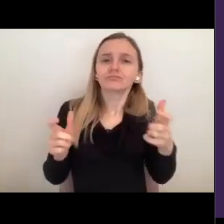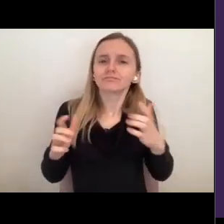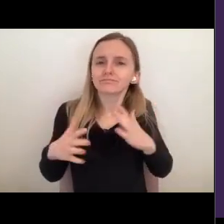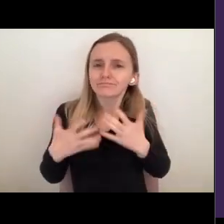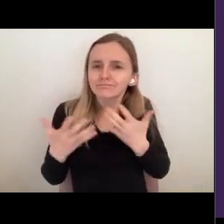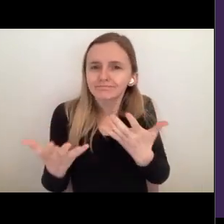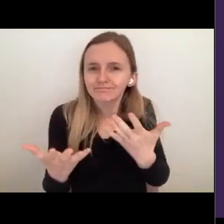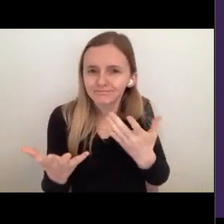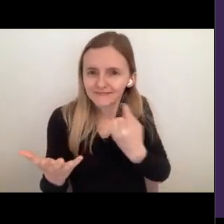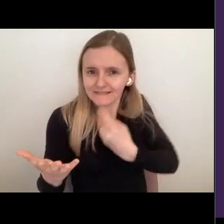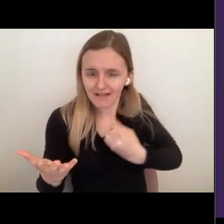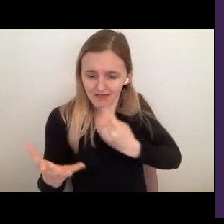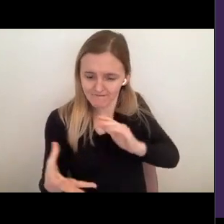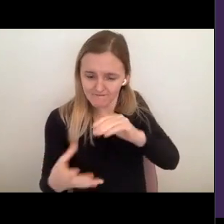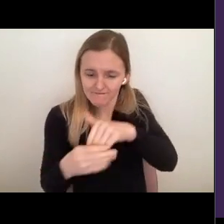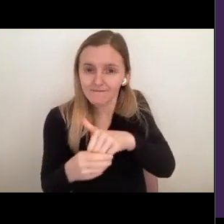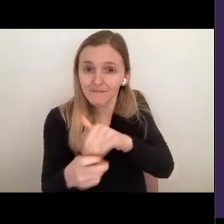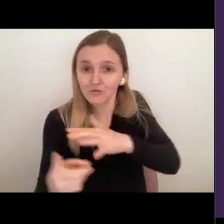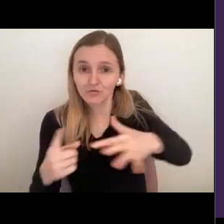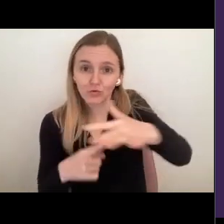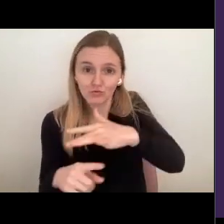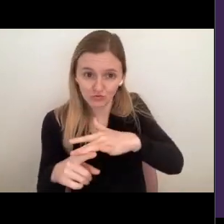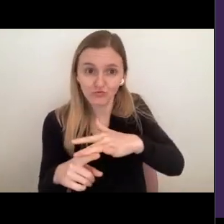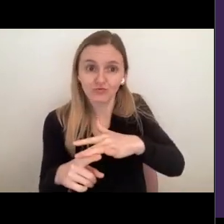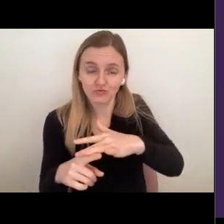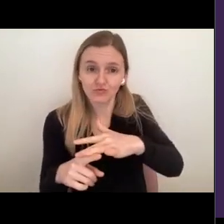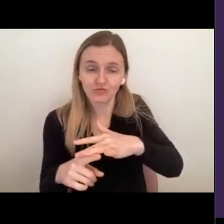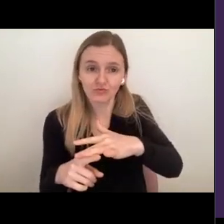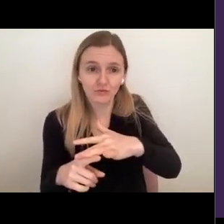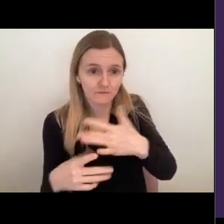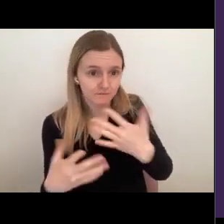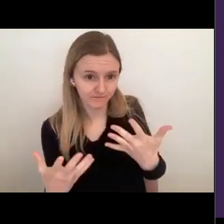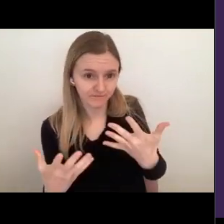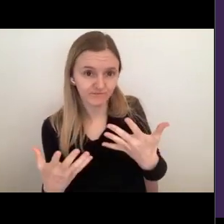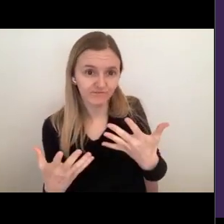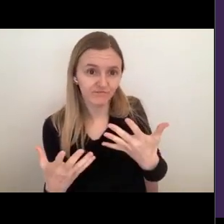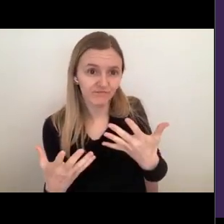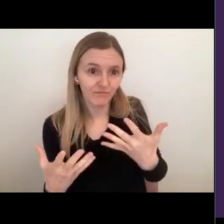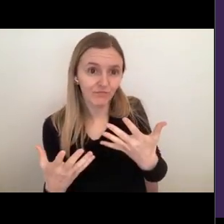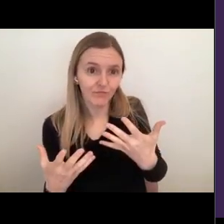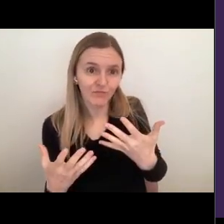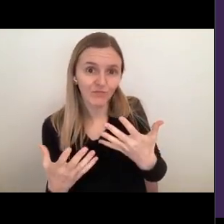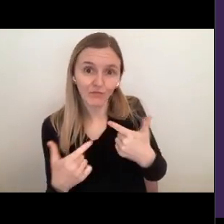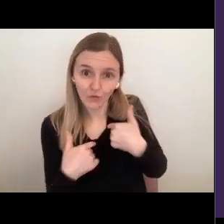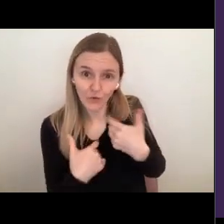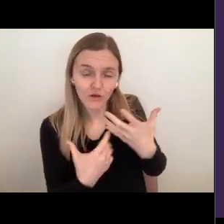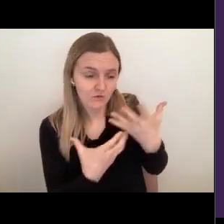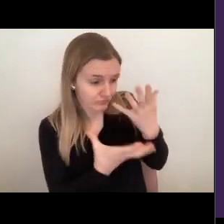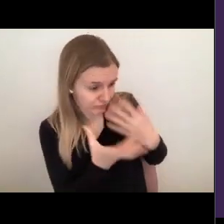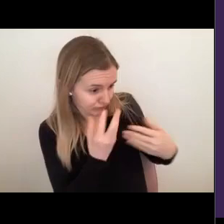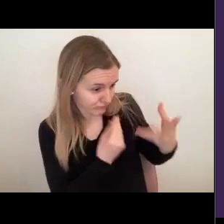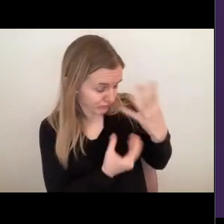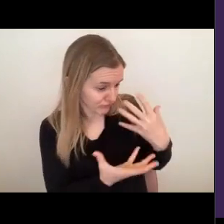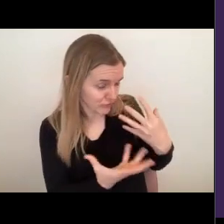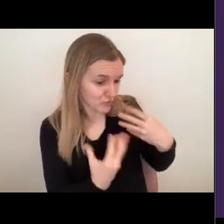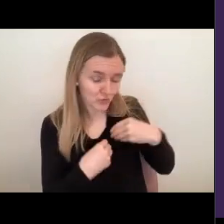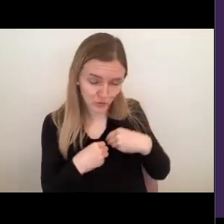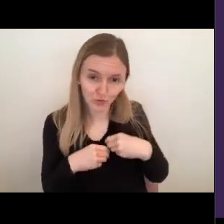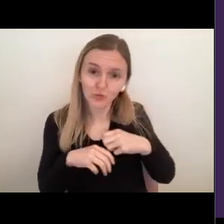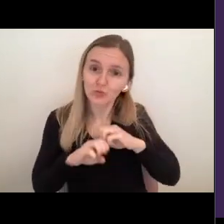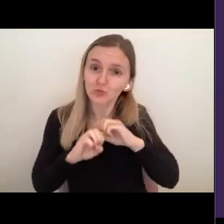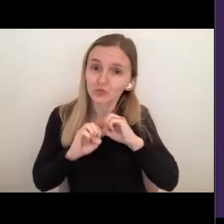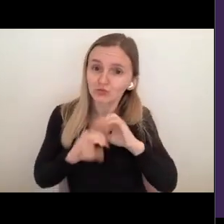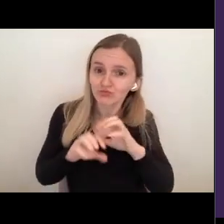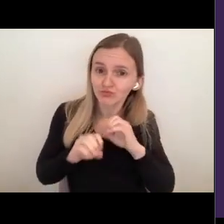and then to gather things, gather our learning, which then inputs back into